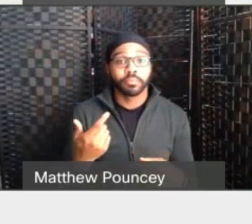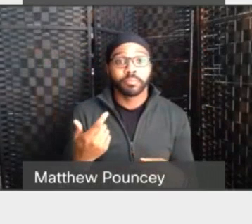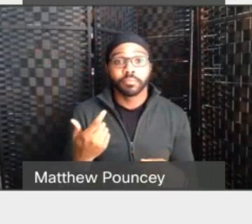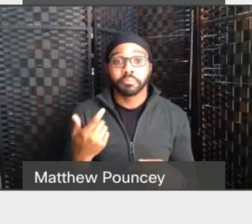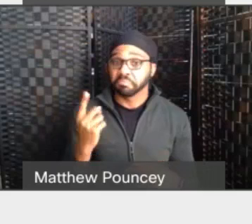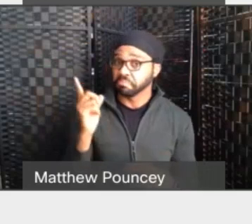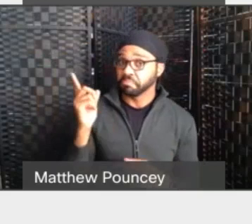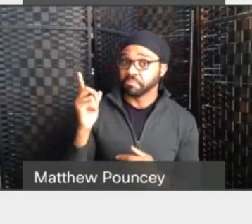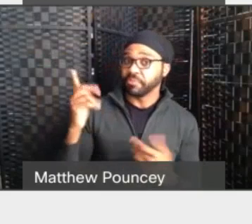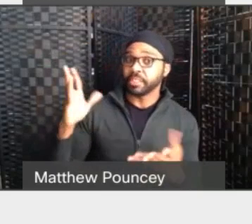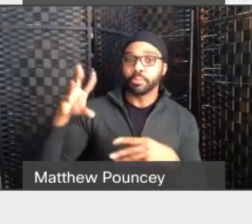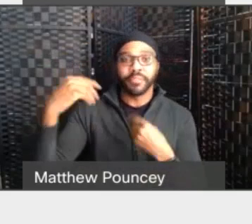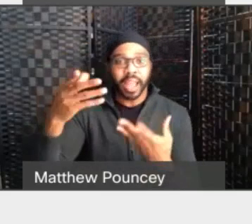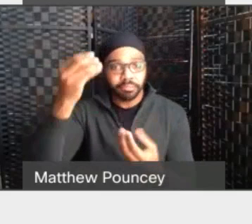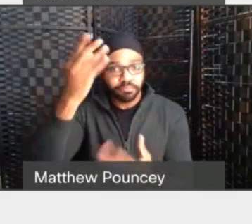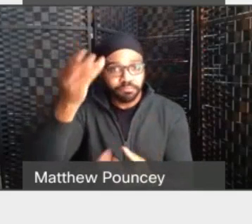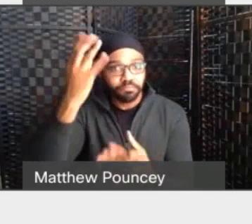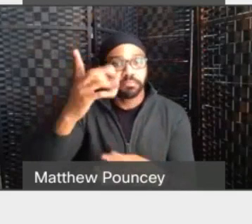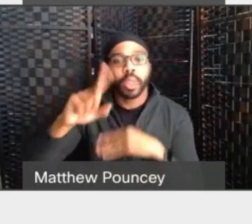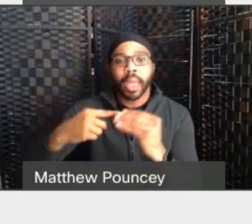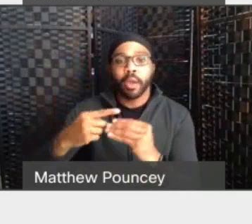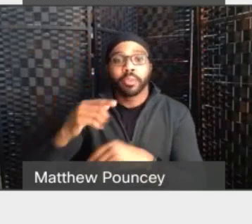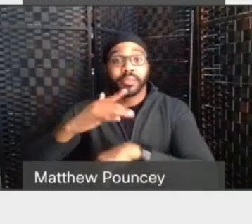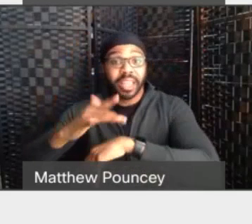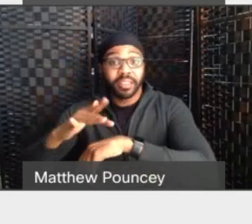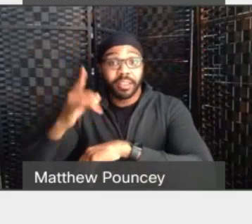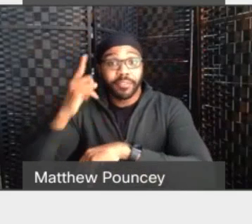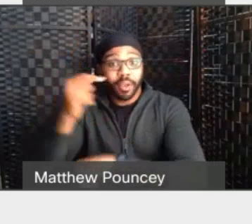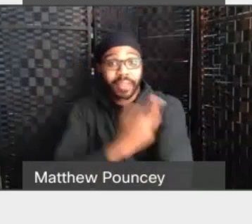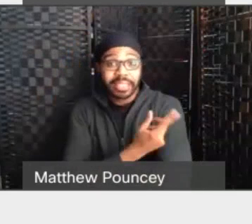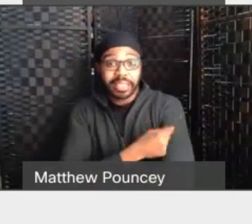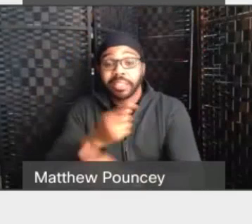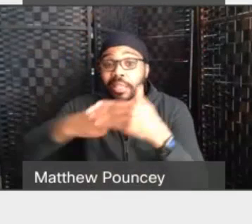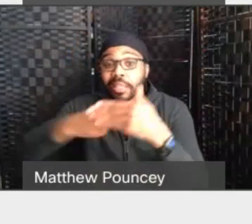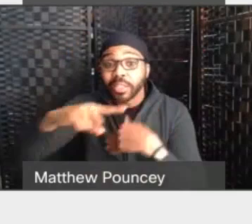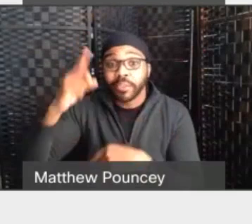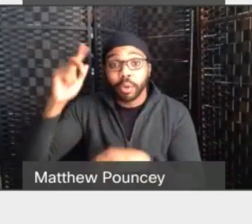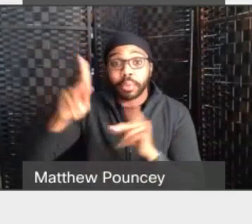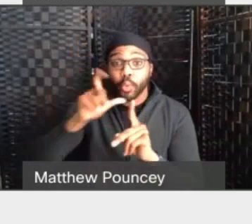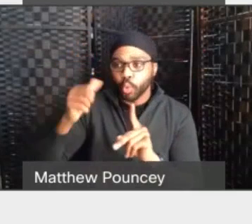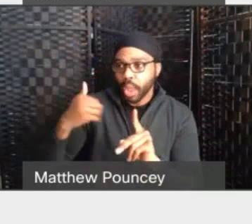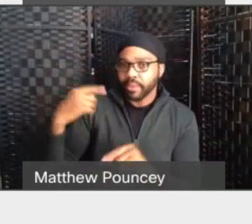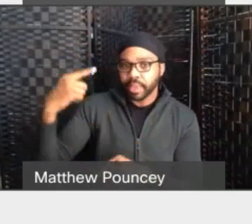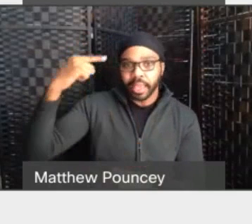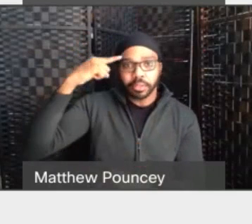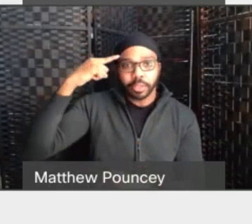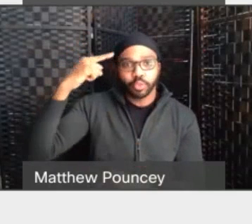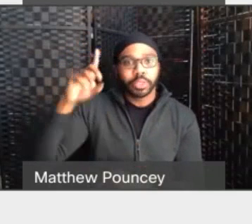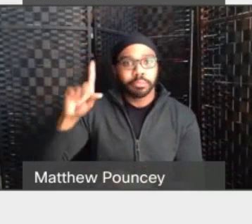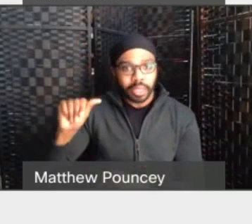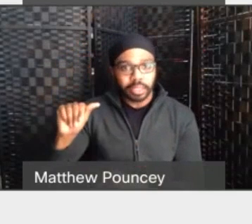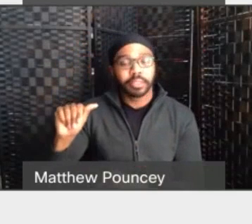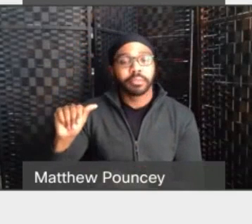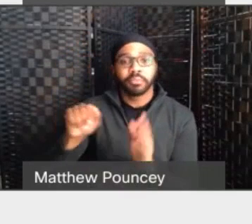provided the information about the availability of vaccine next week for people with intellectual and developmental disabilities. We